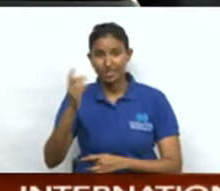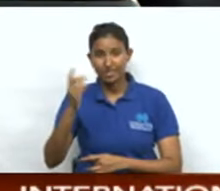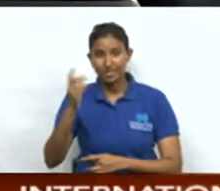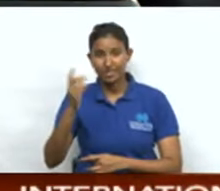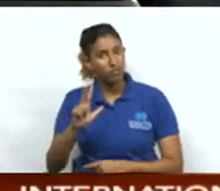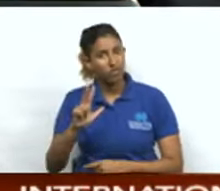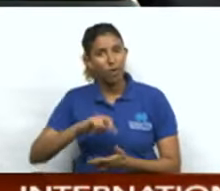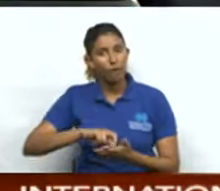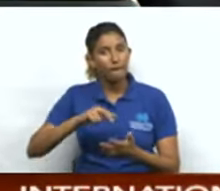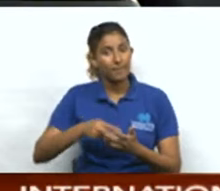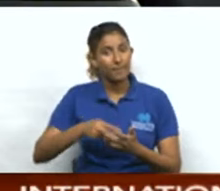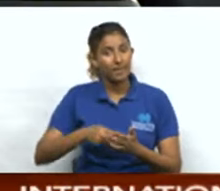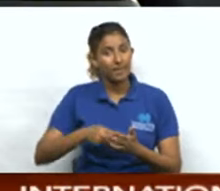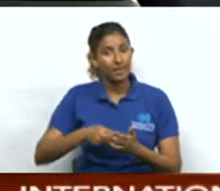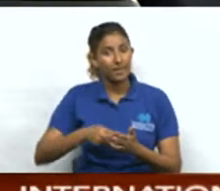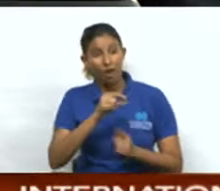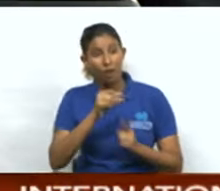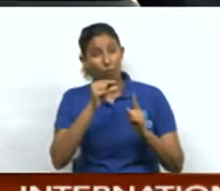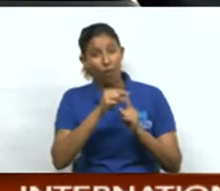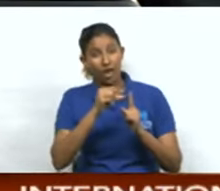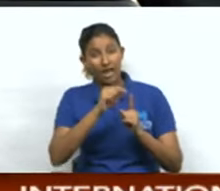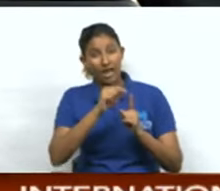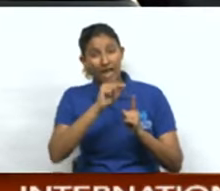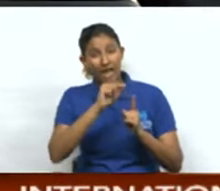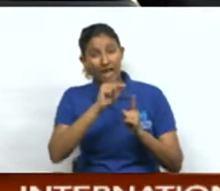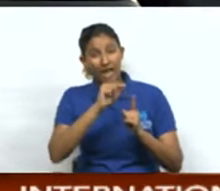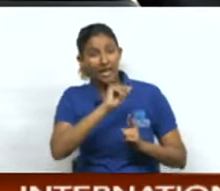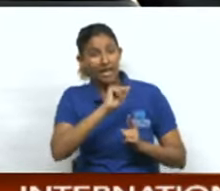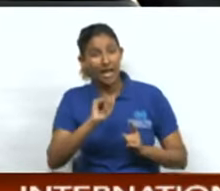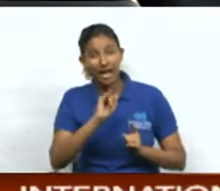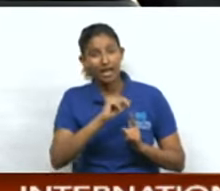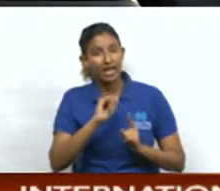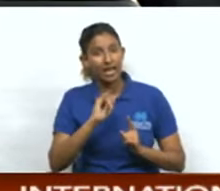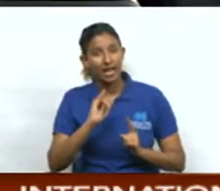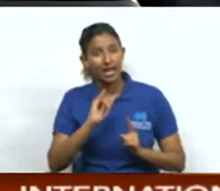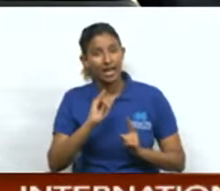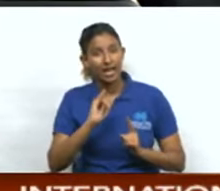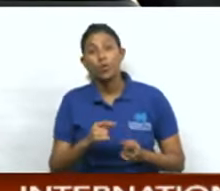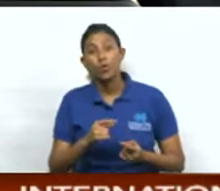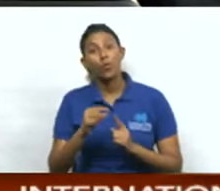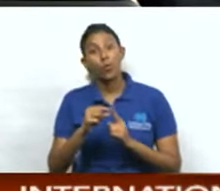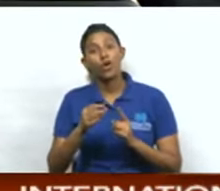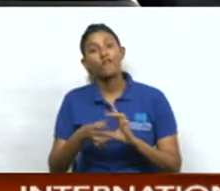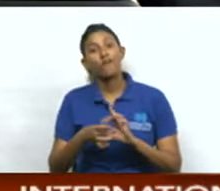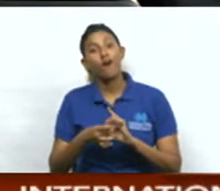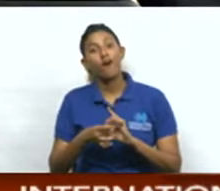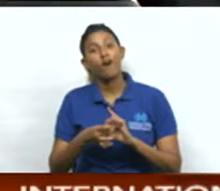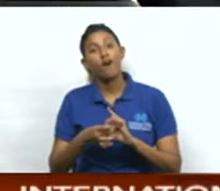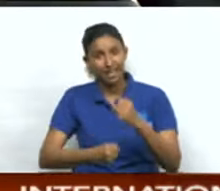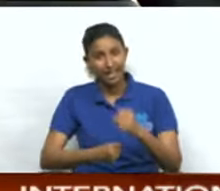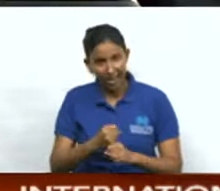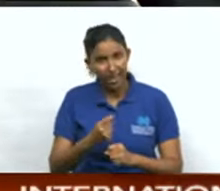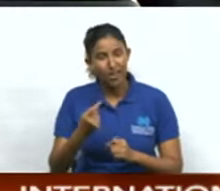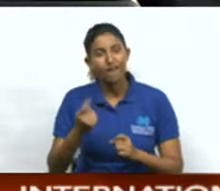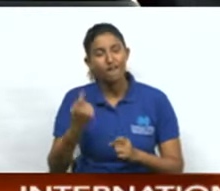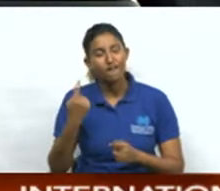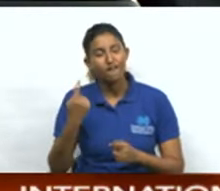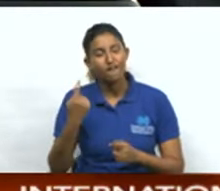Collins Dictionary. Ryan. I've been using it quite a lot myself. The publisher said use of the term has quadrupled this year. Other contenders range